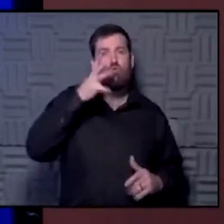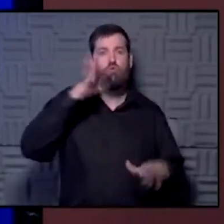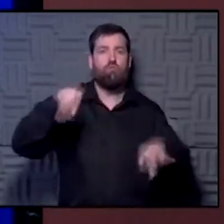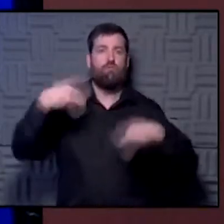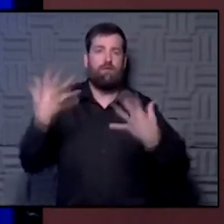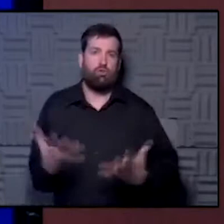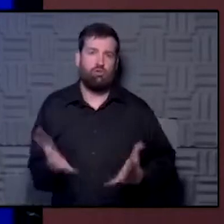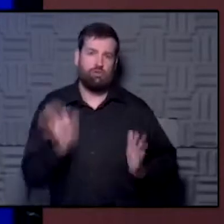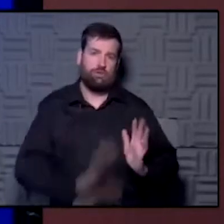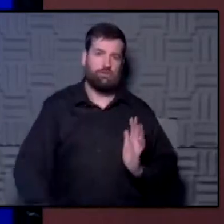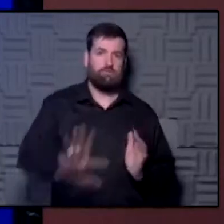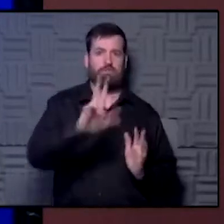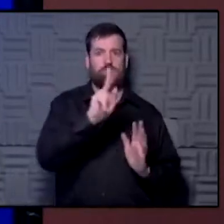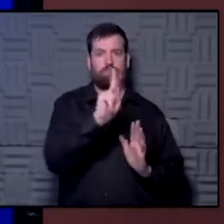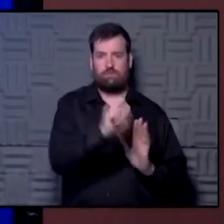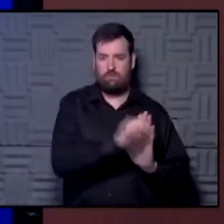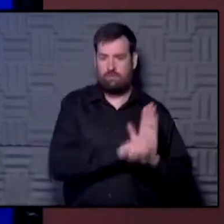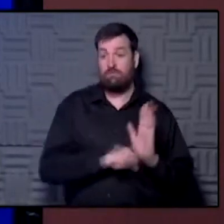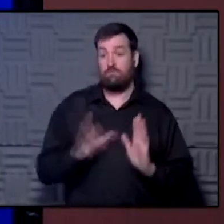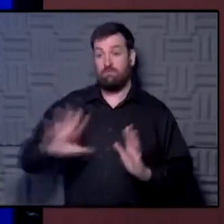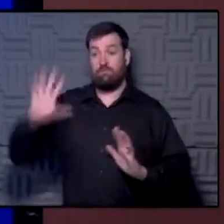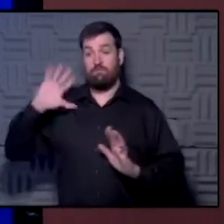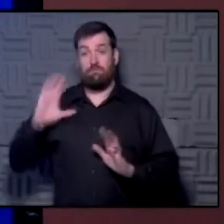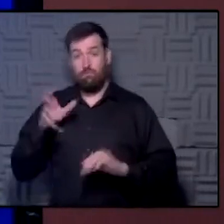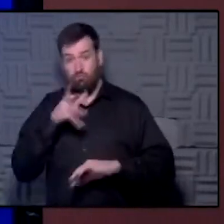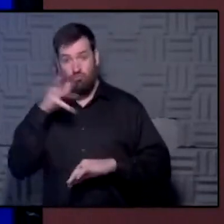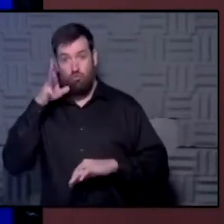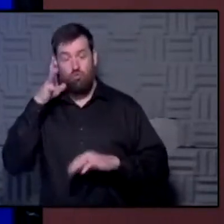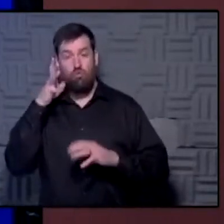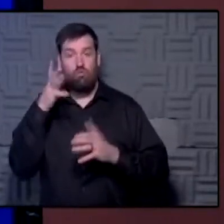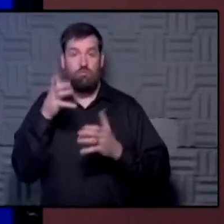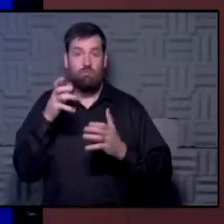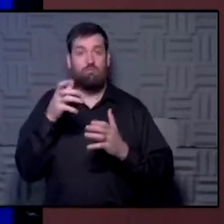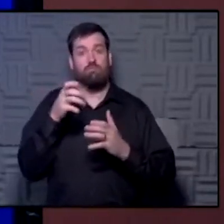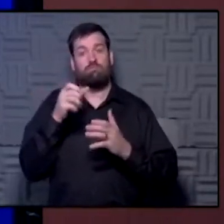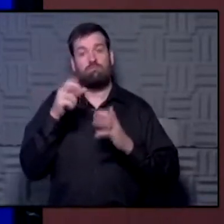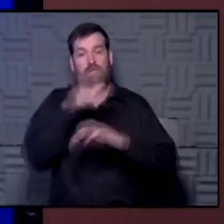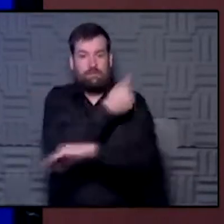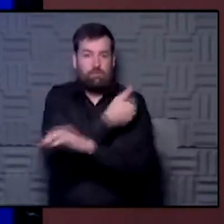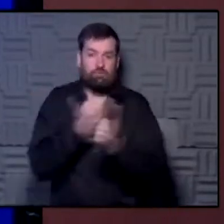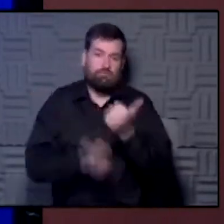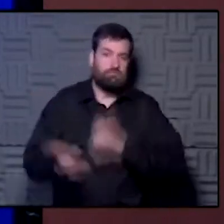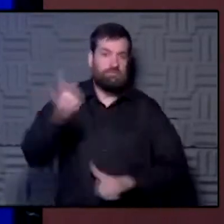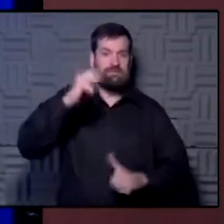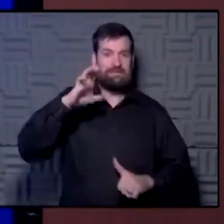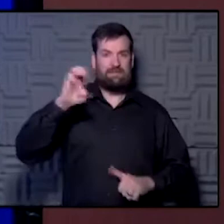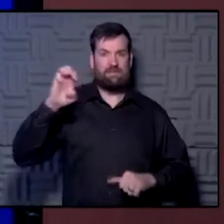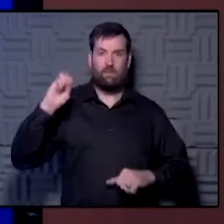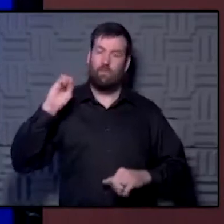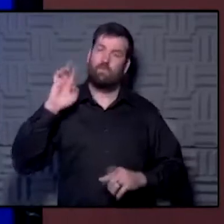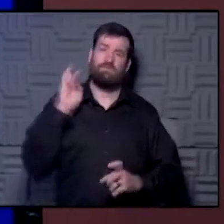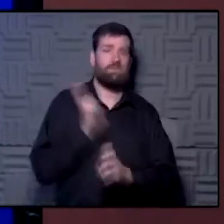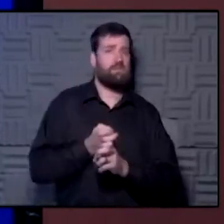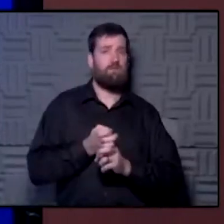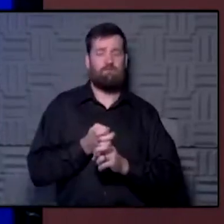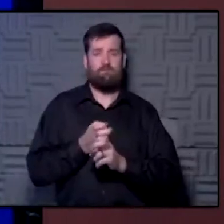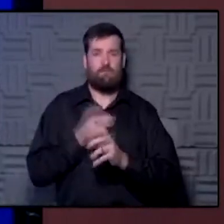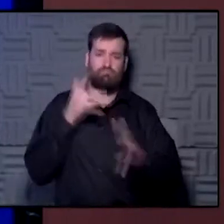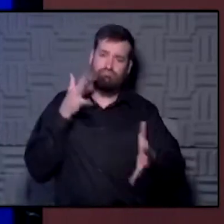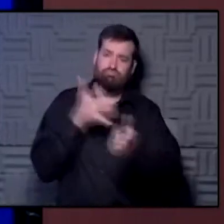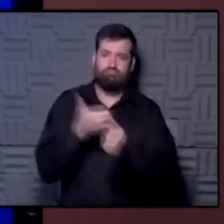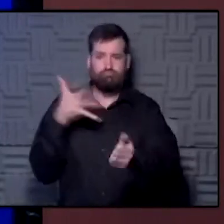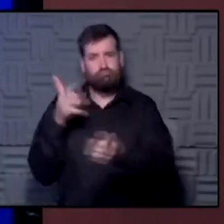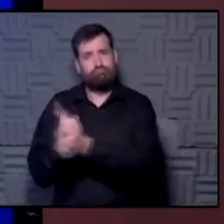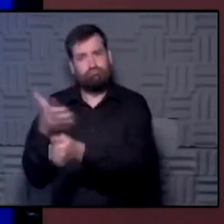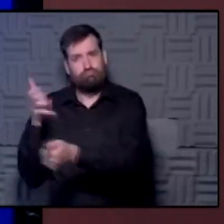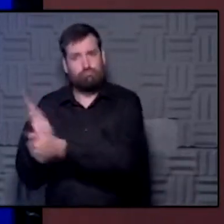state. I was a former rural hospital CEO myself before joining the health system, and I can tell you it's a real challenge to stay on top of all of the